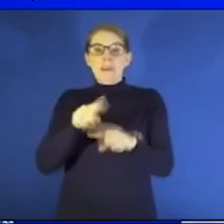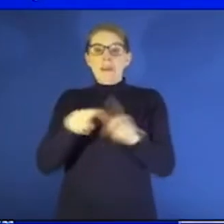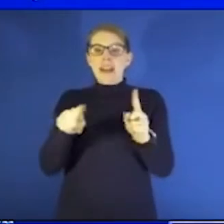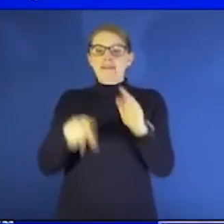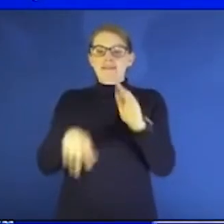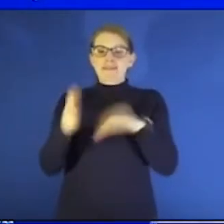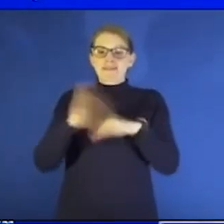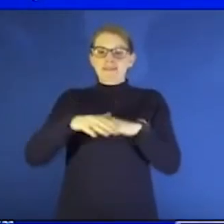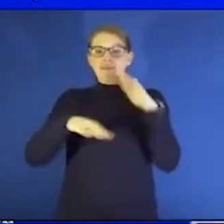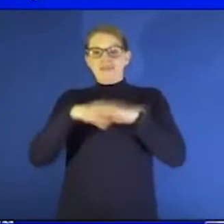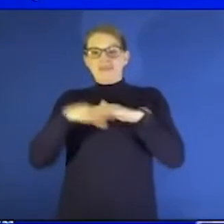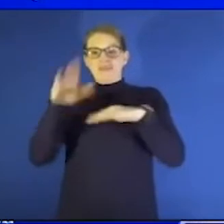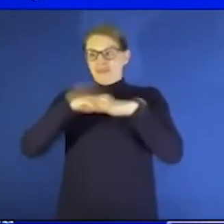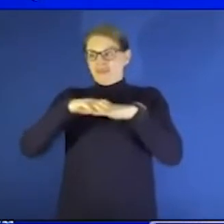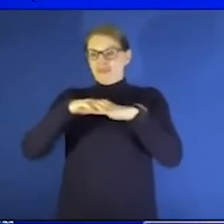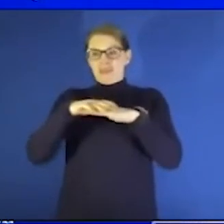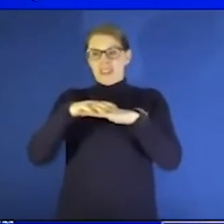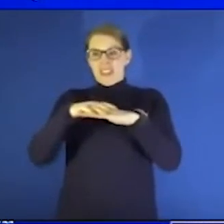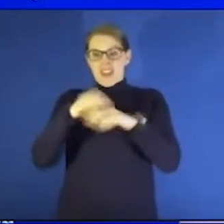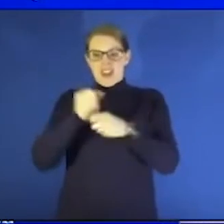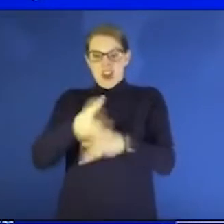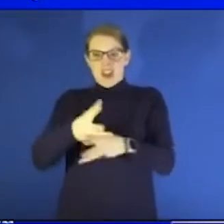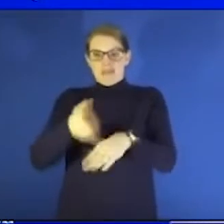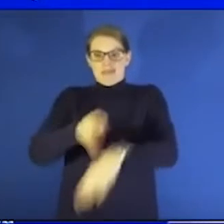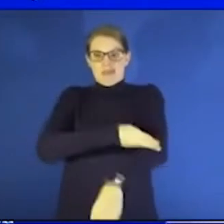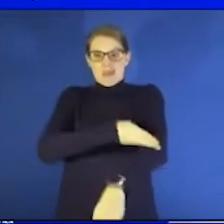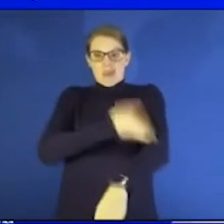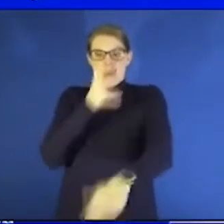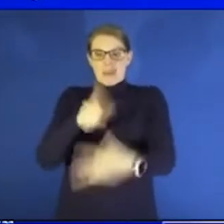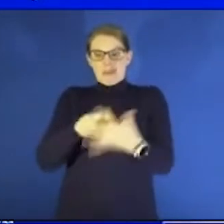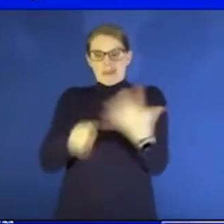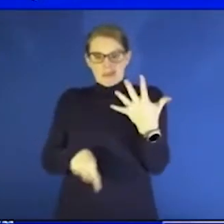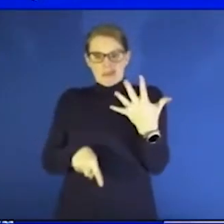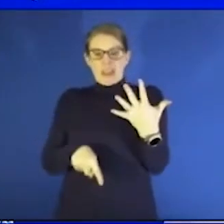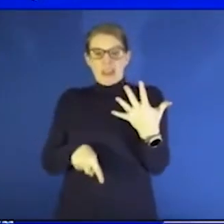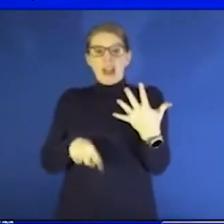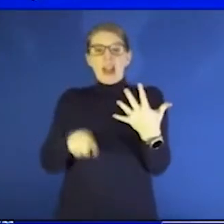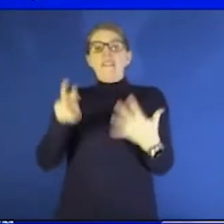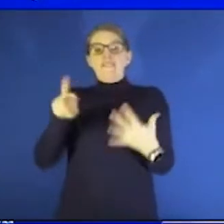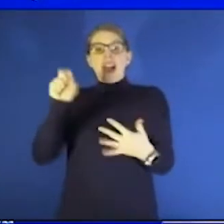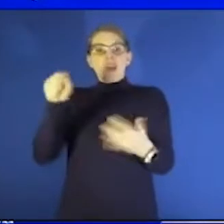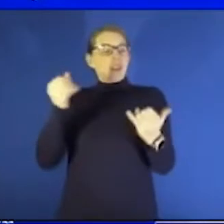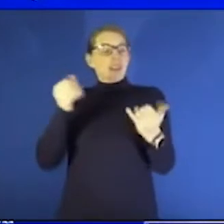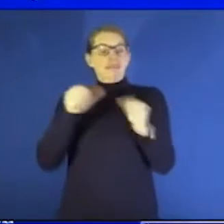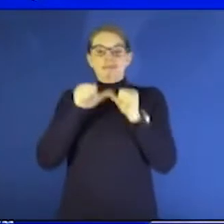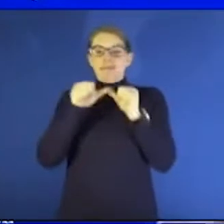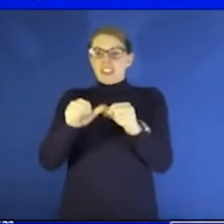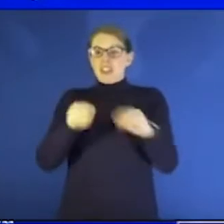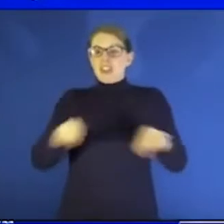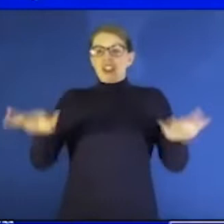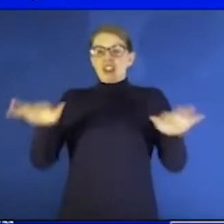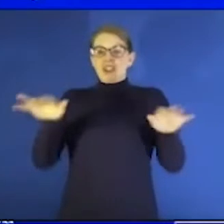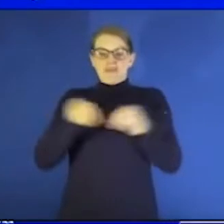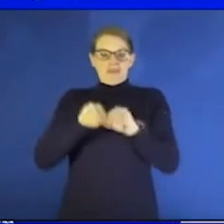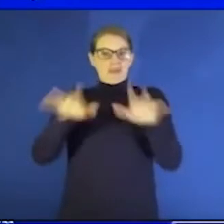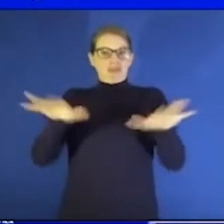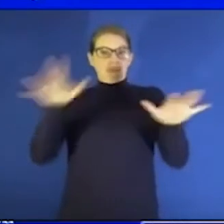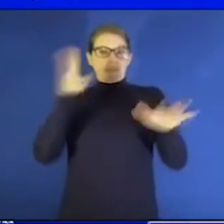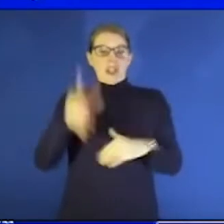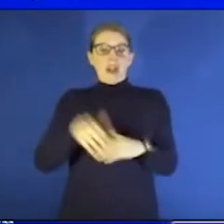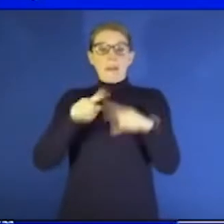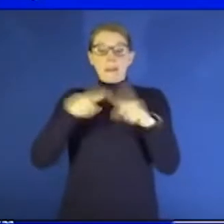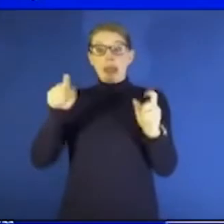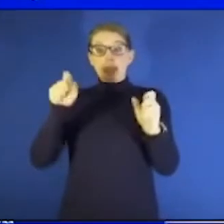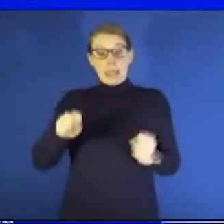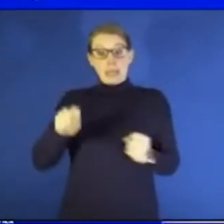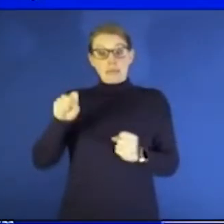make it better? I think we are going to continue to have this virus circulate. But, can we cut down on the